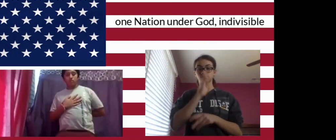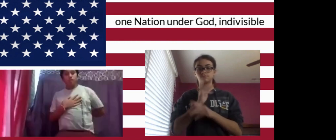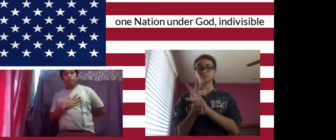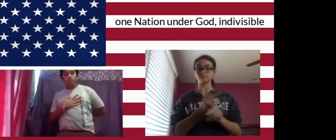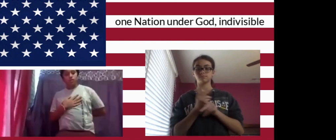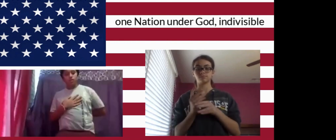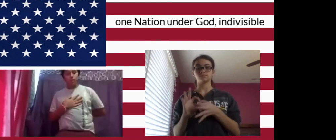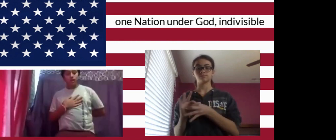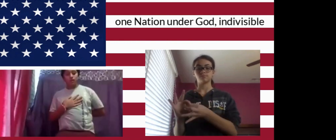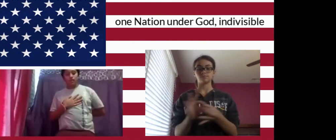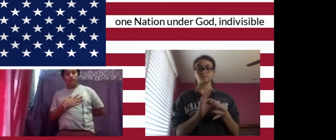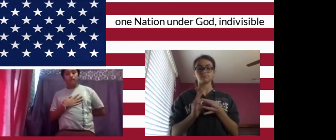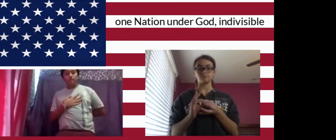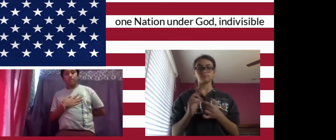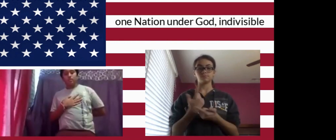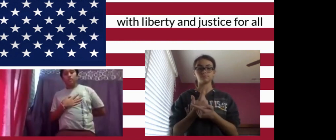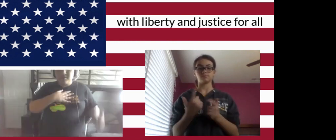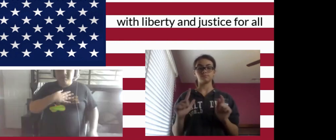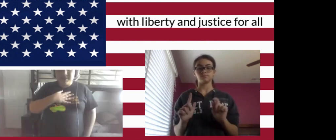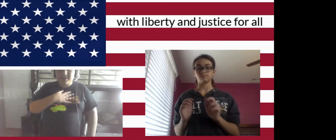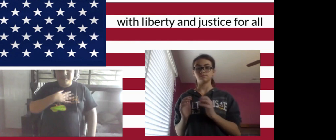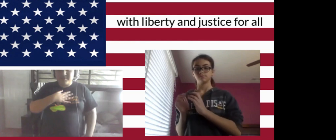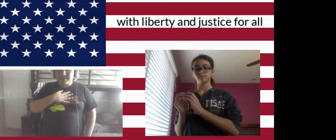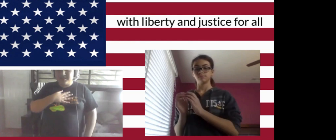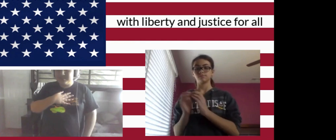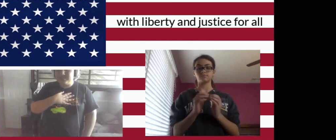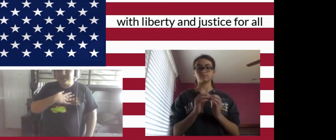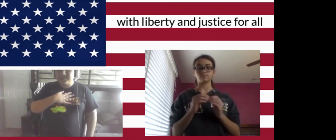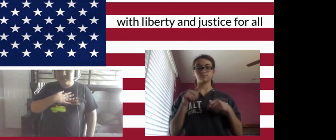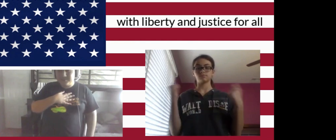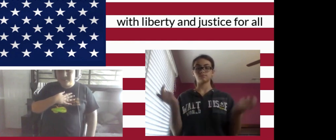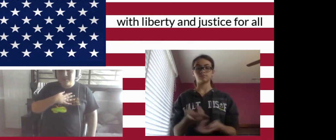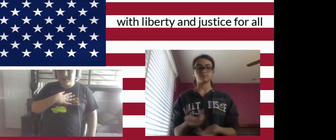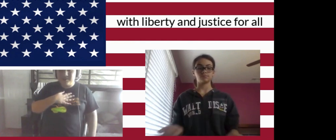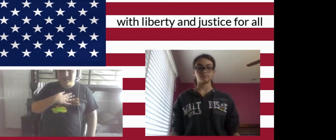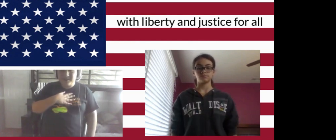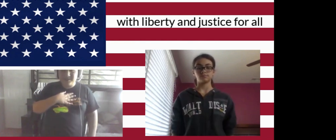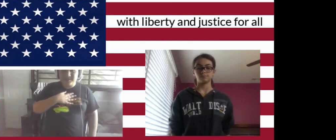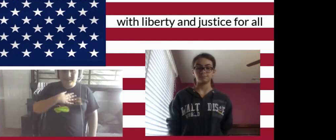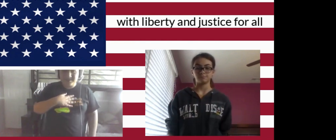nation, under God, indivisible, with liberty and justice for all.